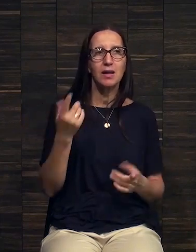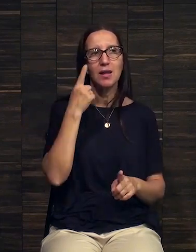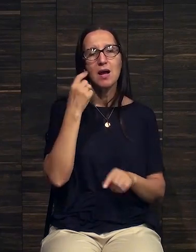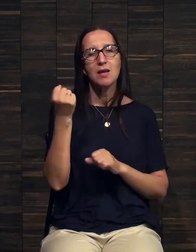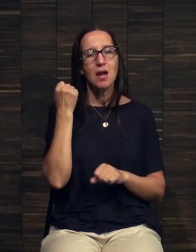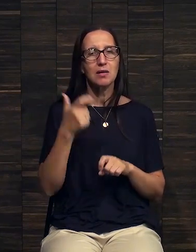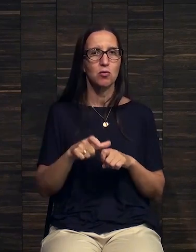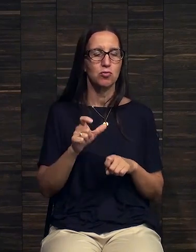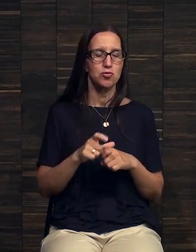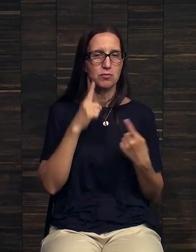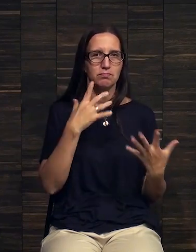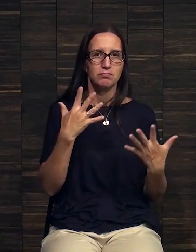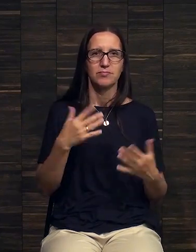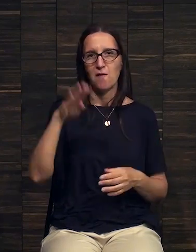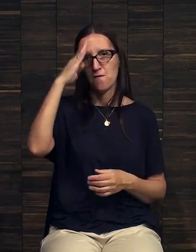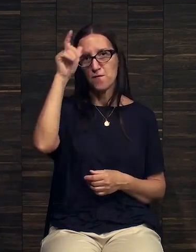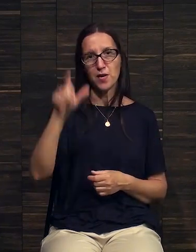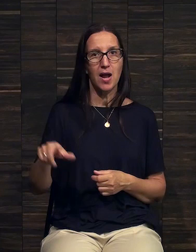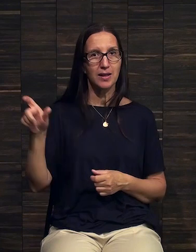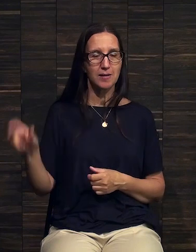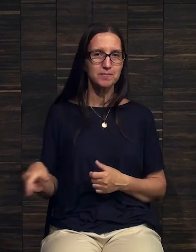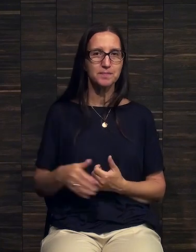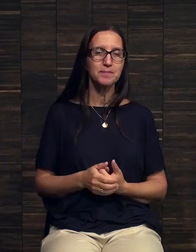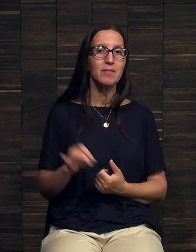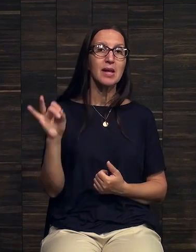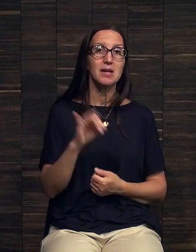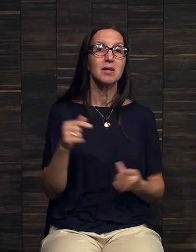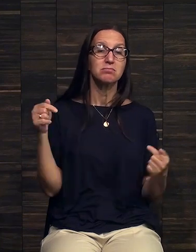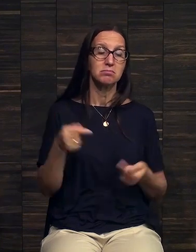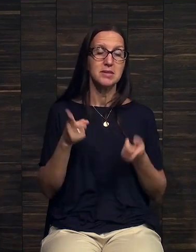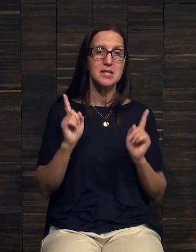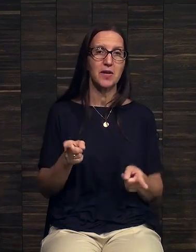enemies? So the image of enemy